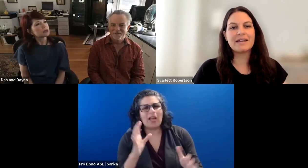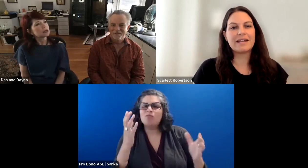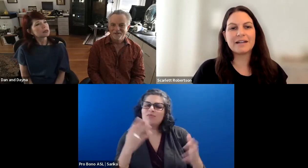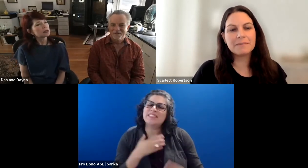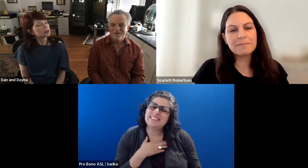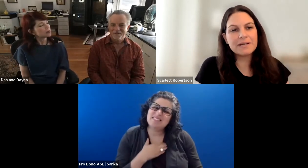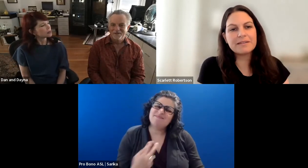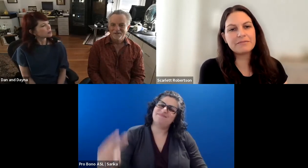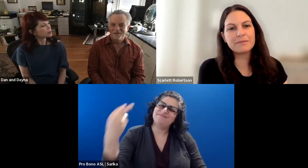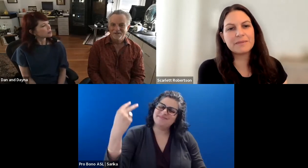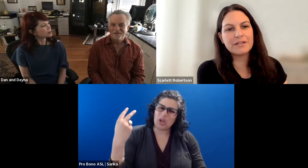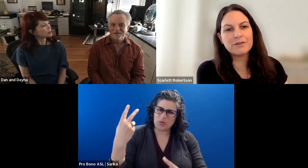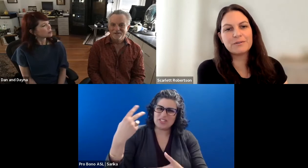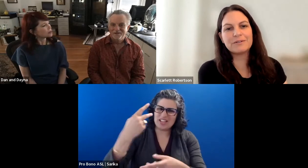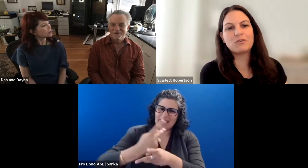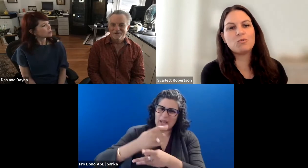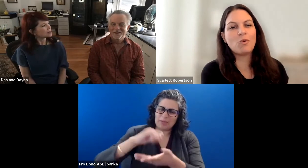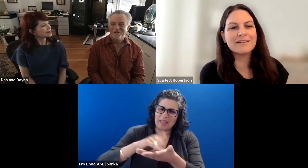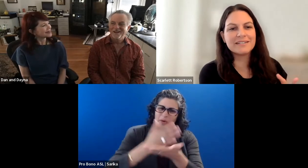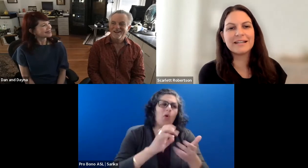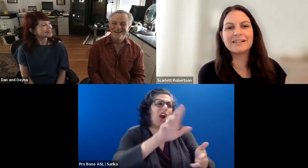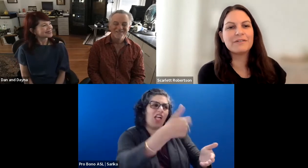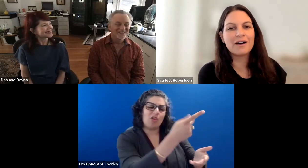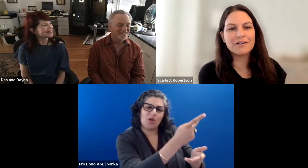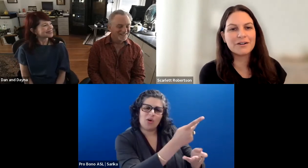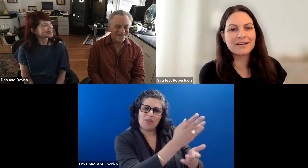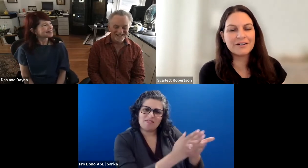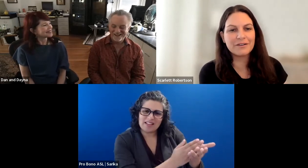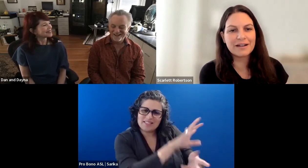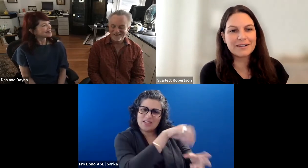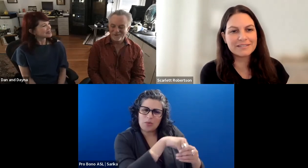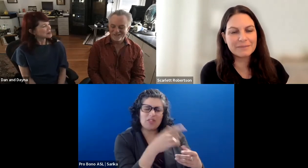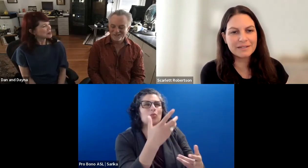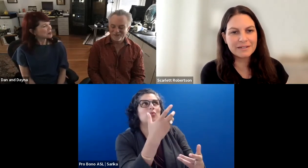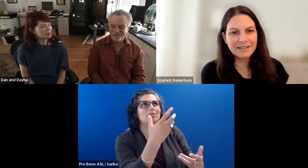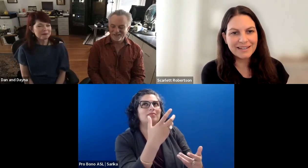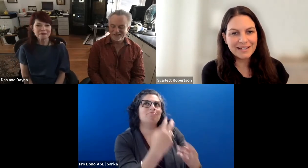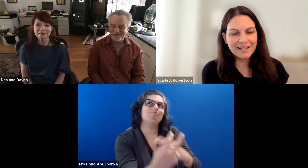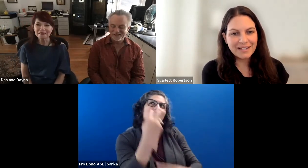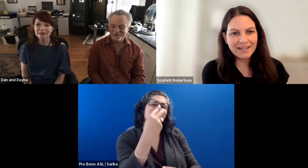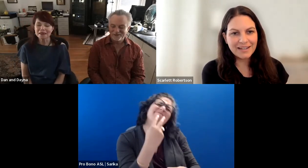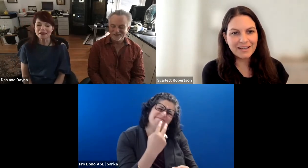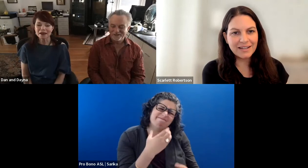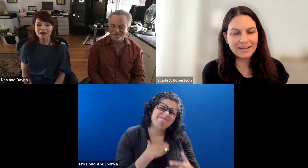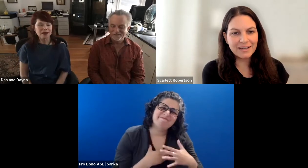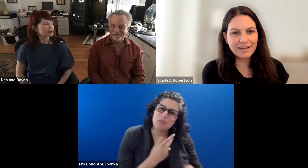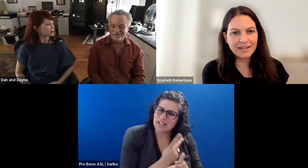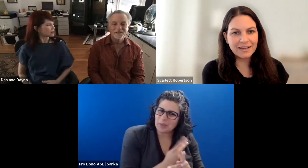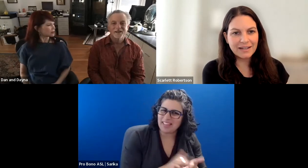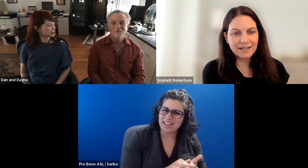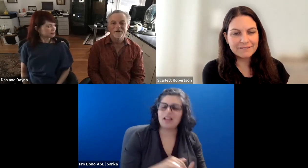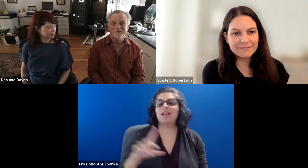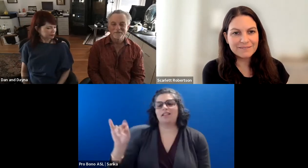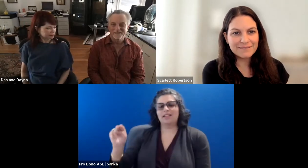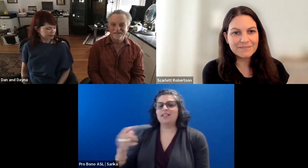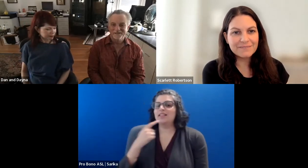that ended up not being in the film that you want to like live on, or, you know? I put it this way. It's not